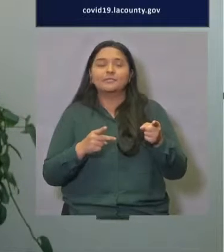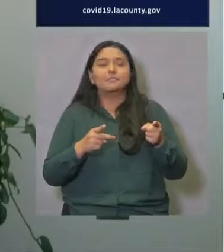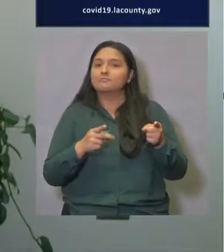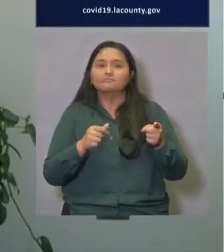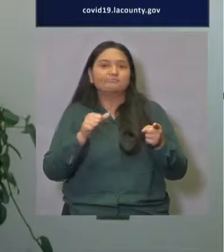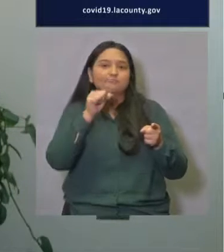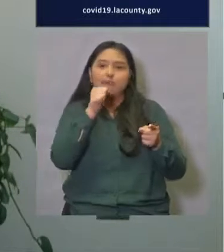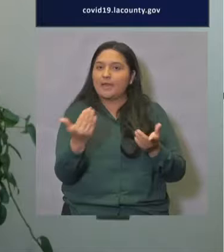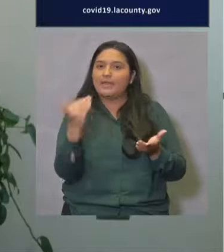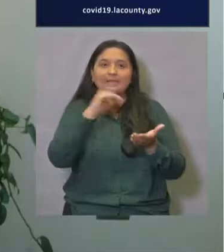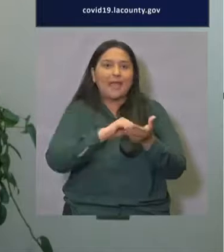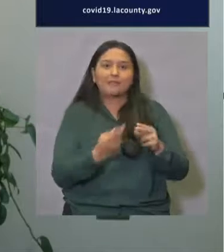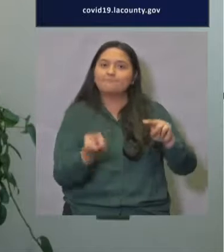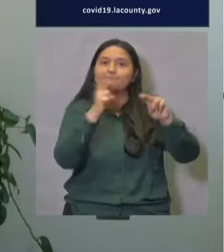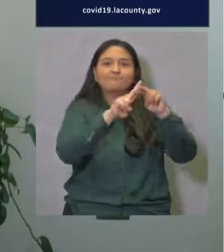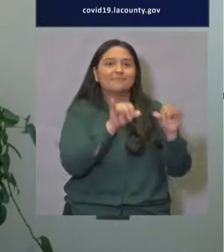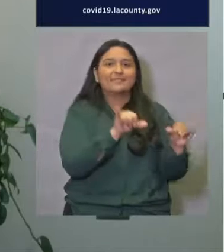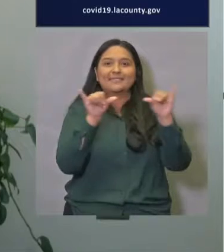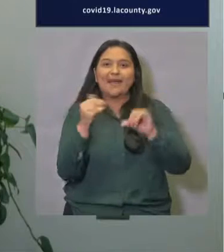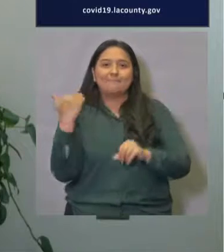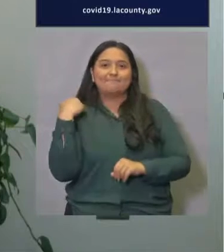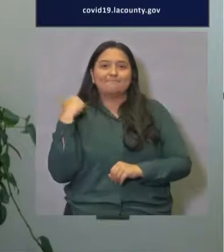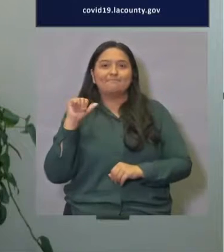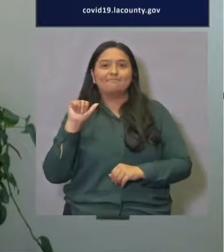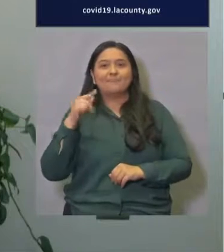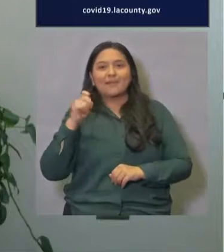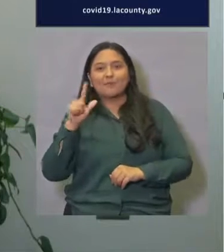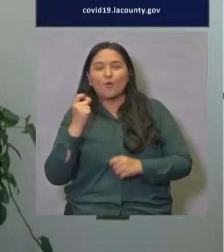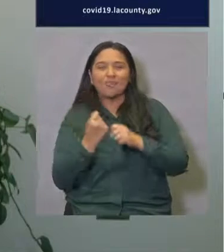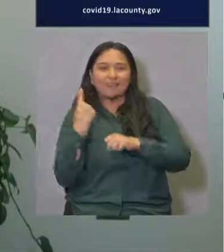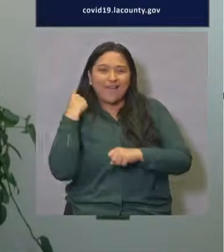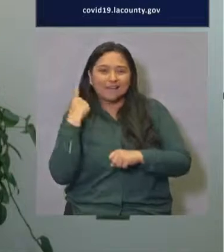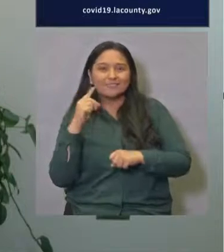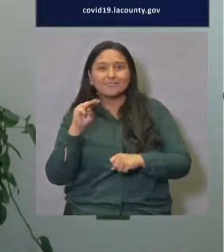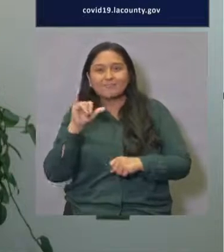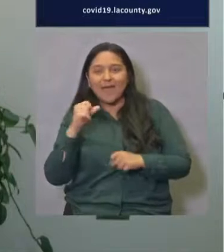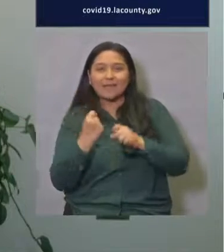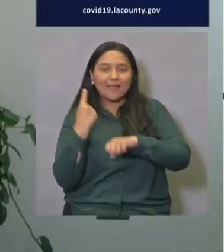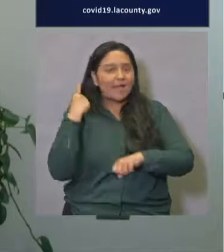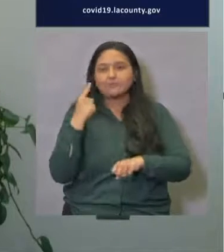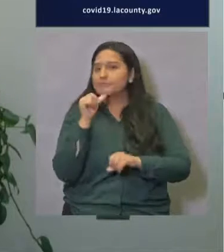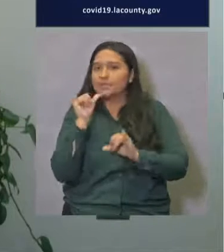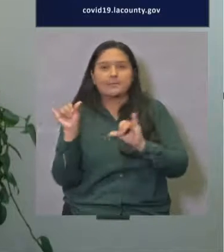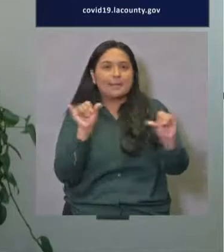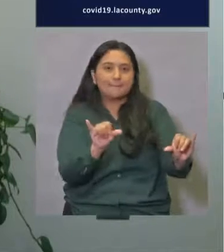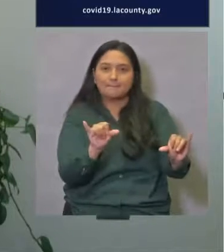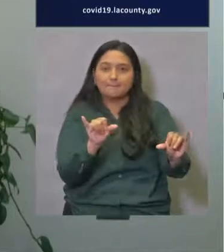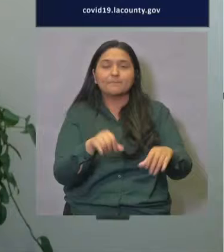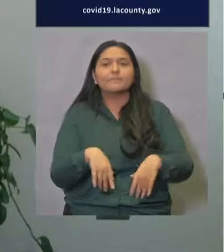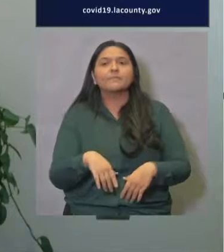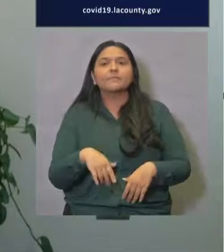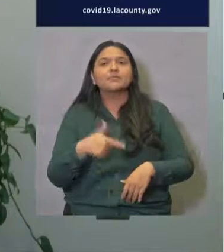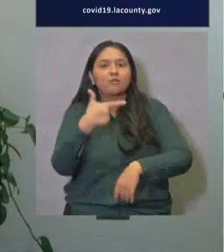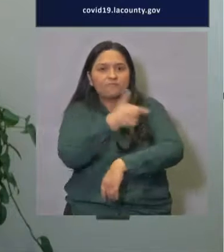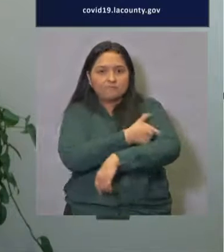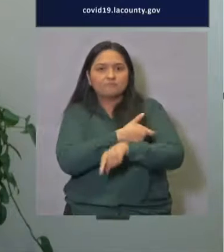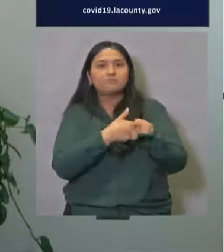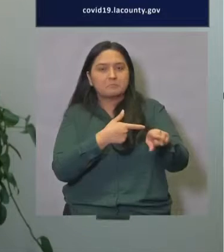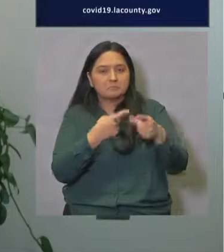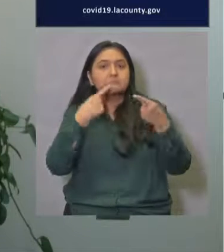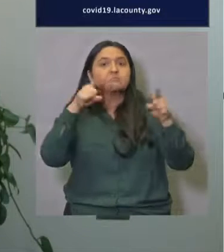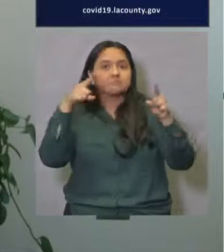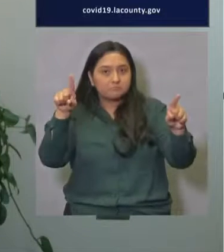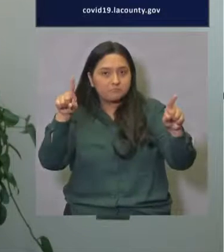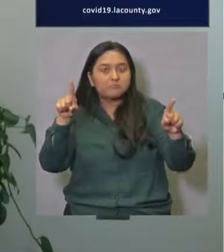saw in April, May, and June. The vaccinations are holding there. We have a lot of evidence about how effective they are in that